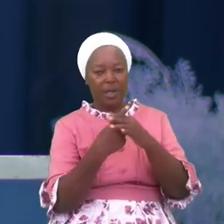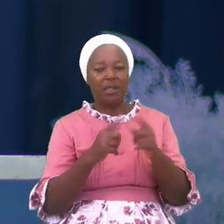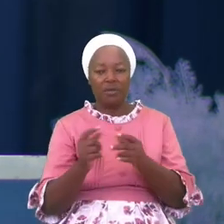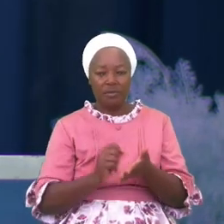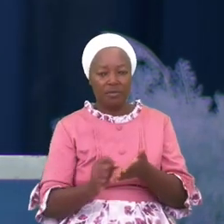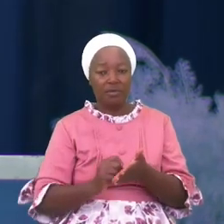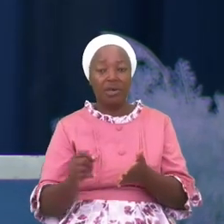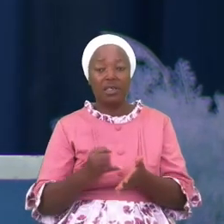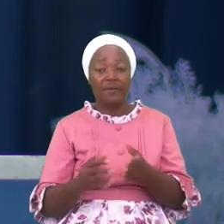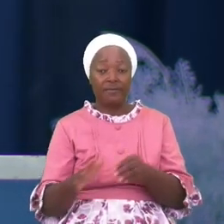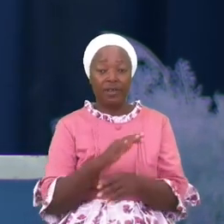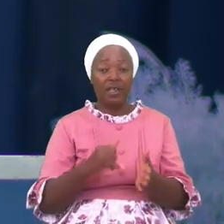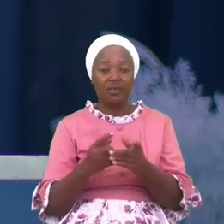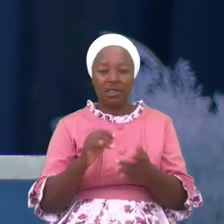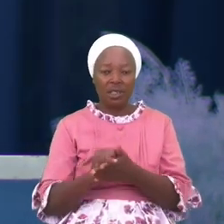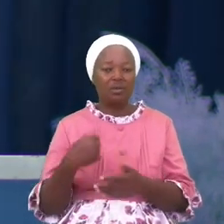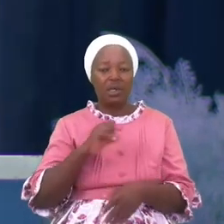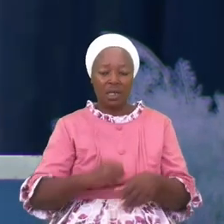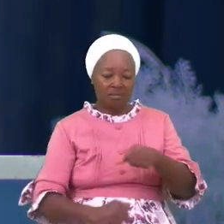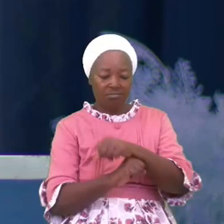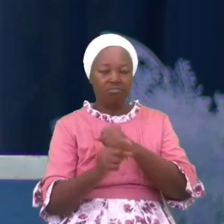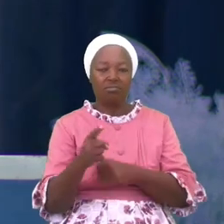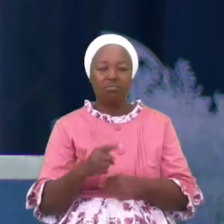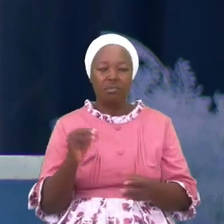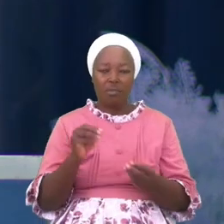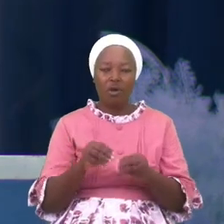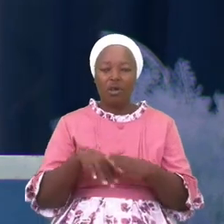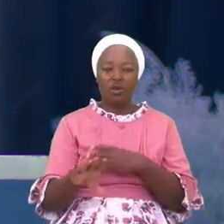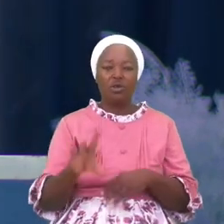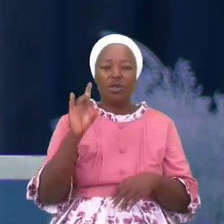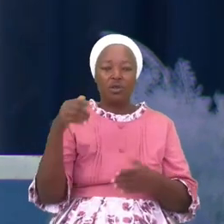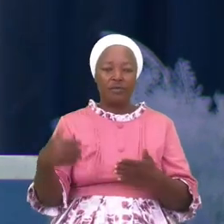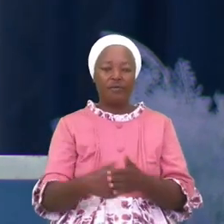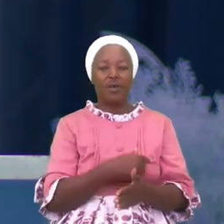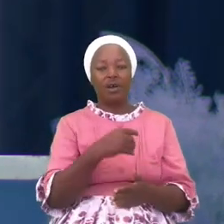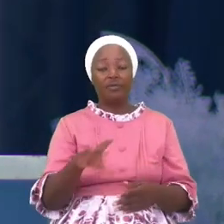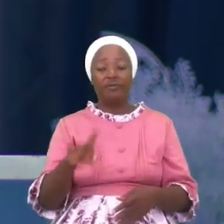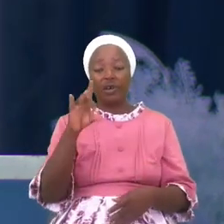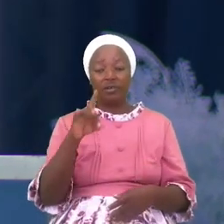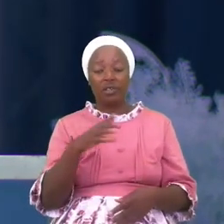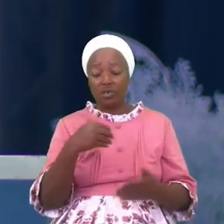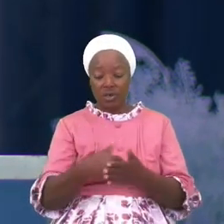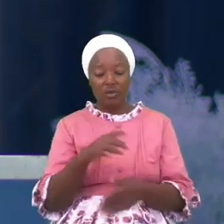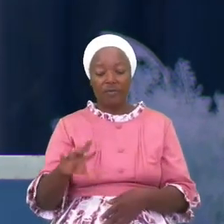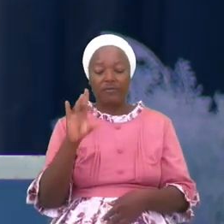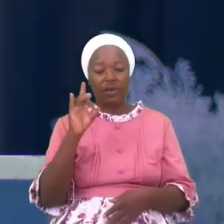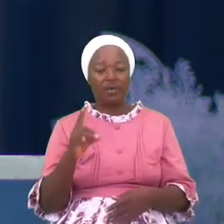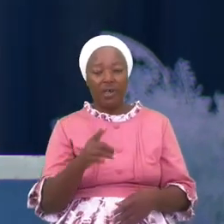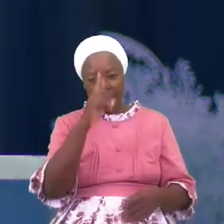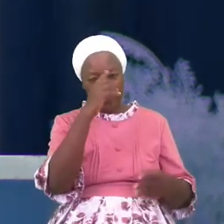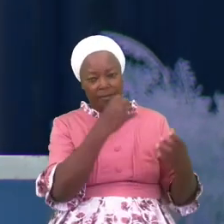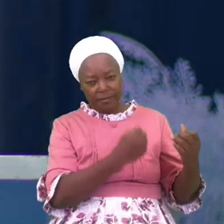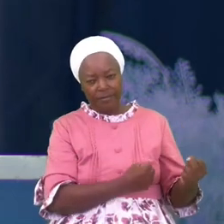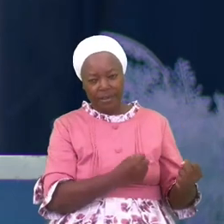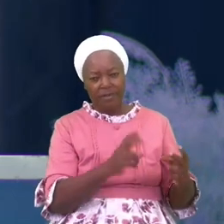in your newfound faith. Very important. We like to get in touch with you.